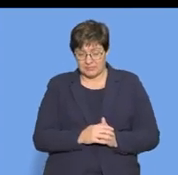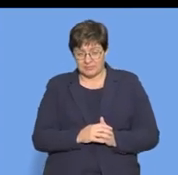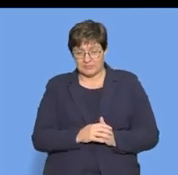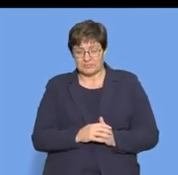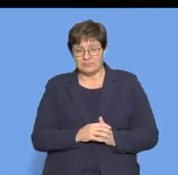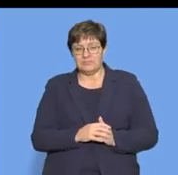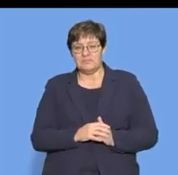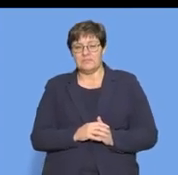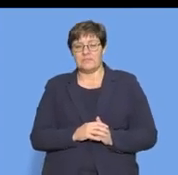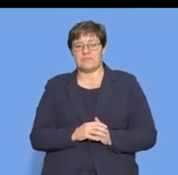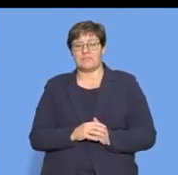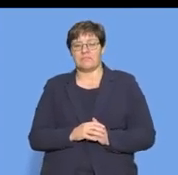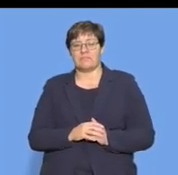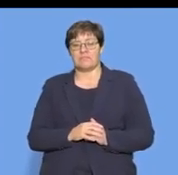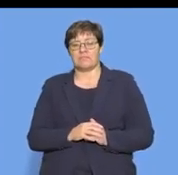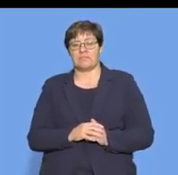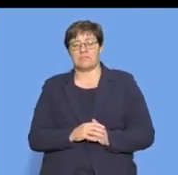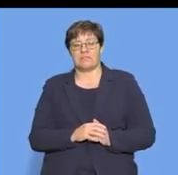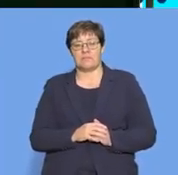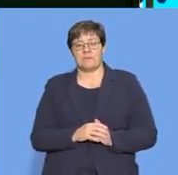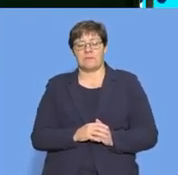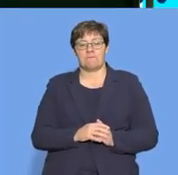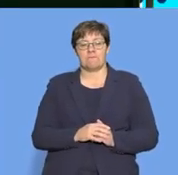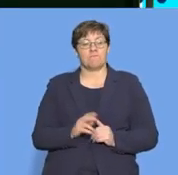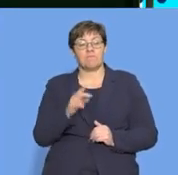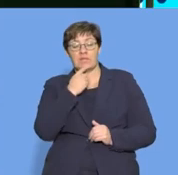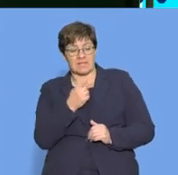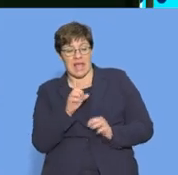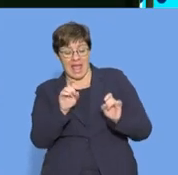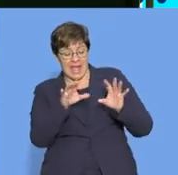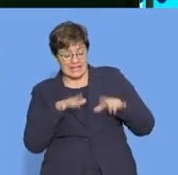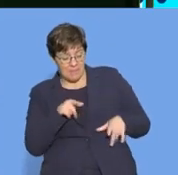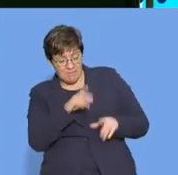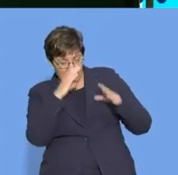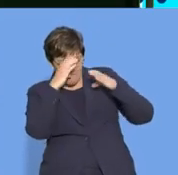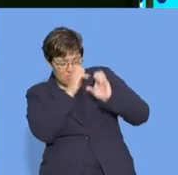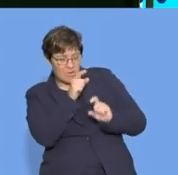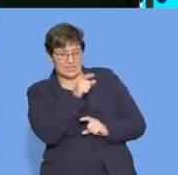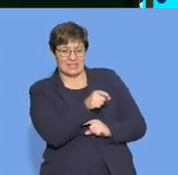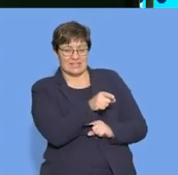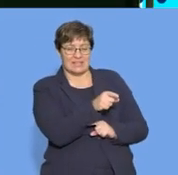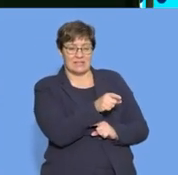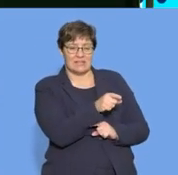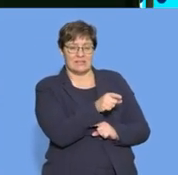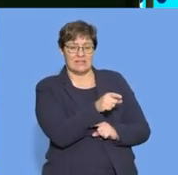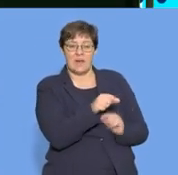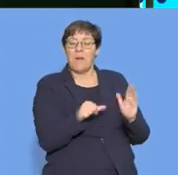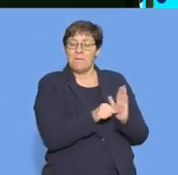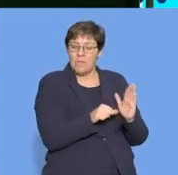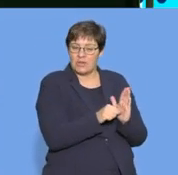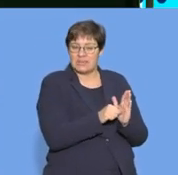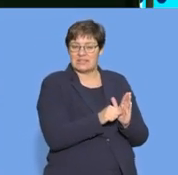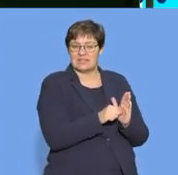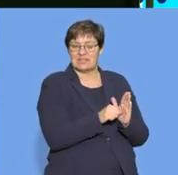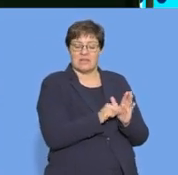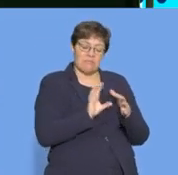And again, I said to you that in the exams they will focus on those aspects